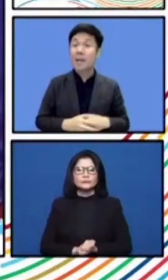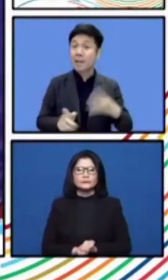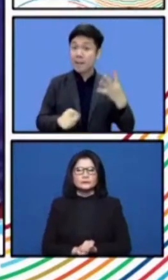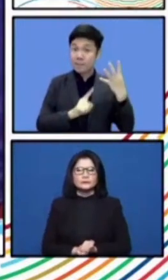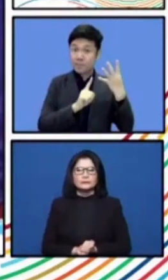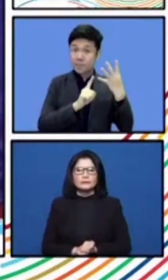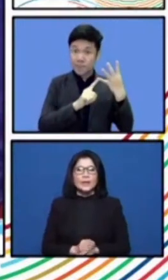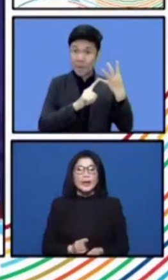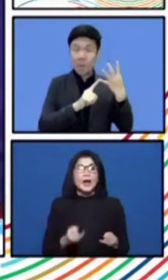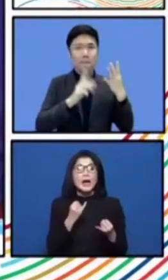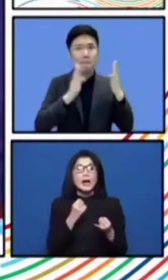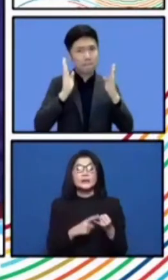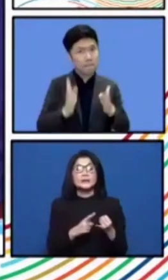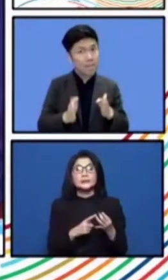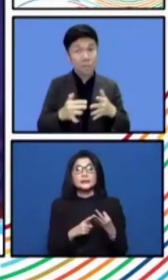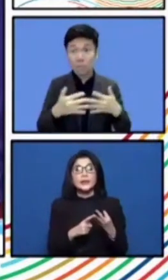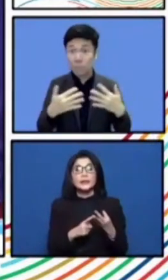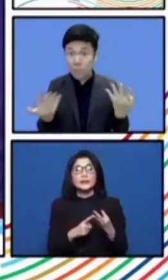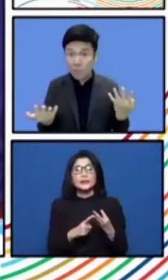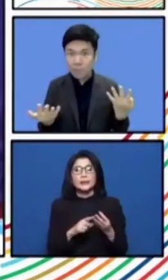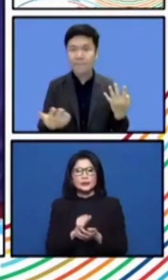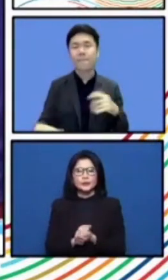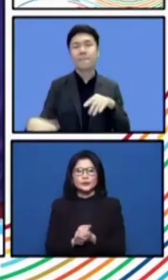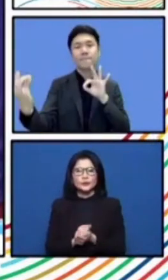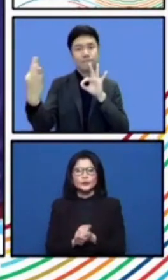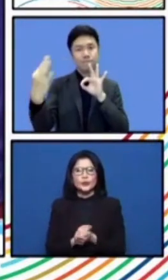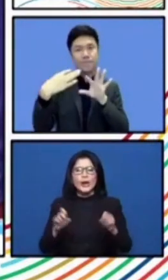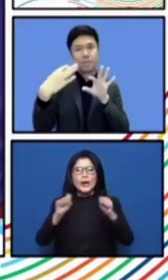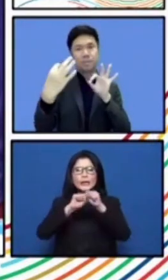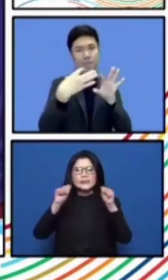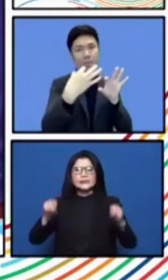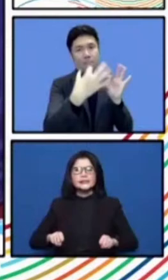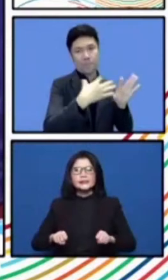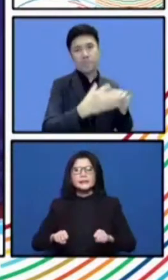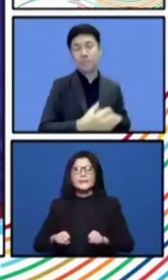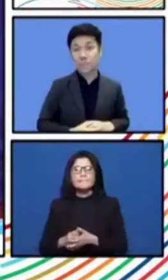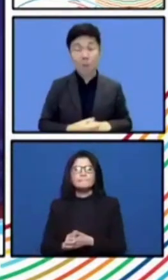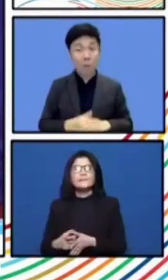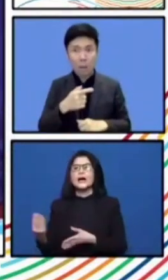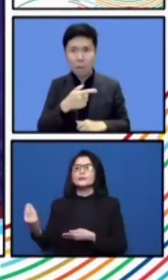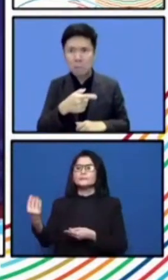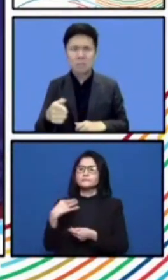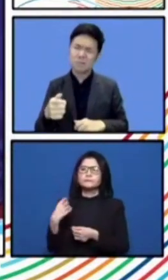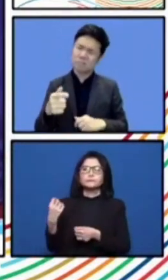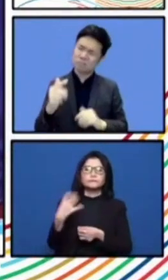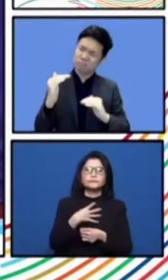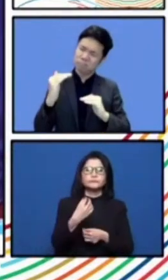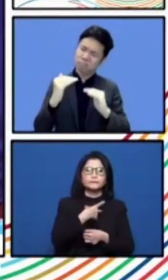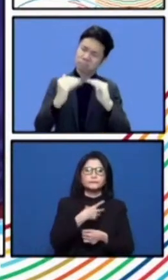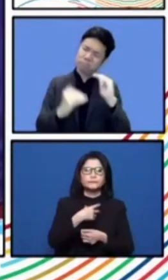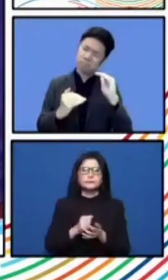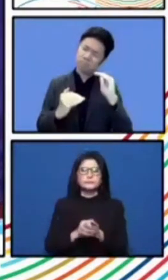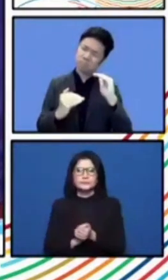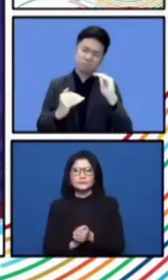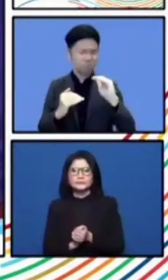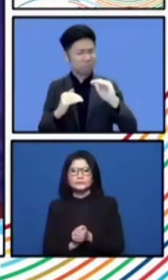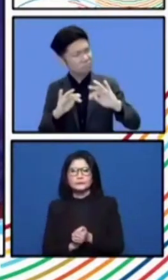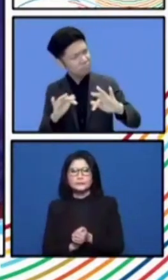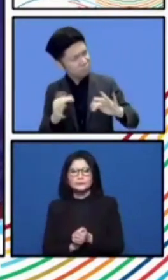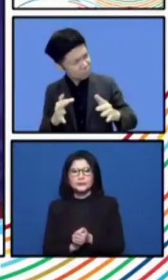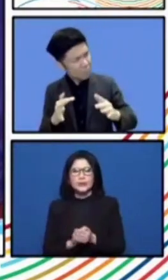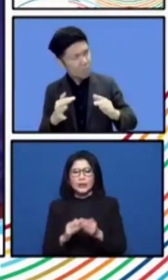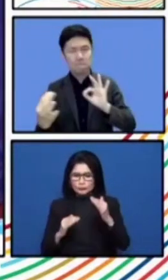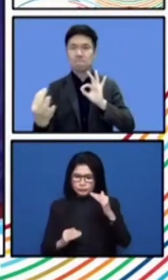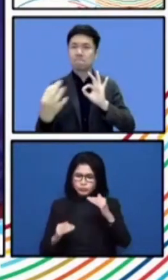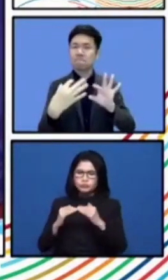feedback because that is important to address any gaps in Services any emergency emerging new needs I think reflecting